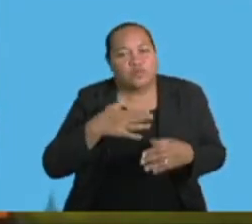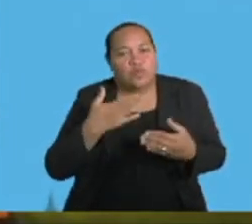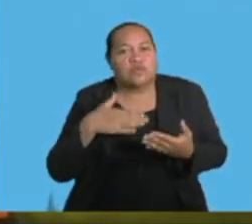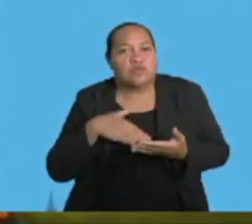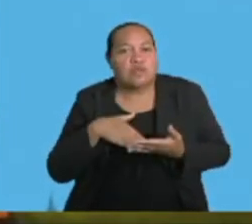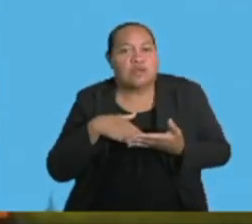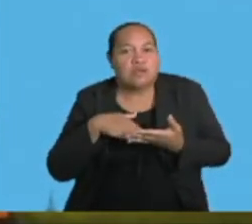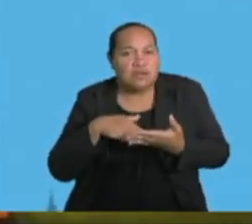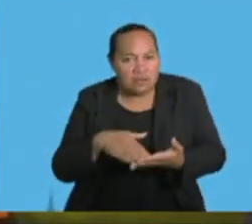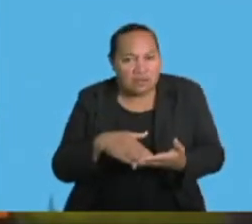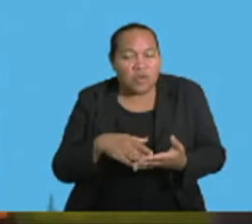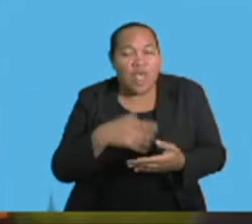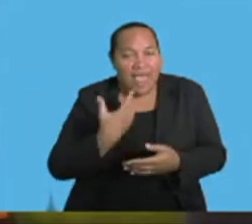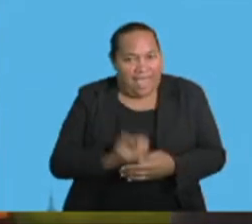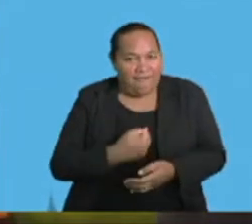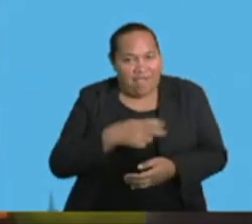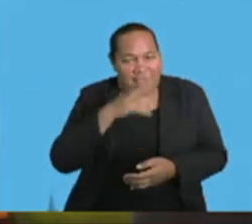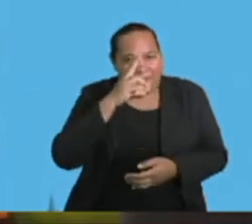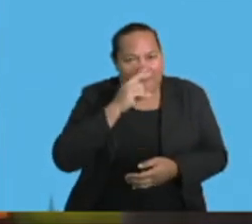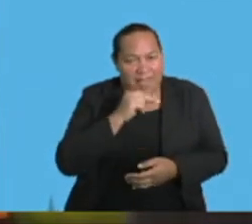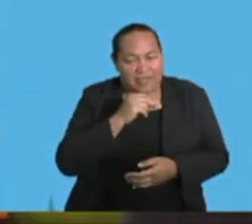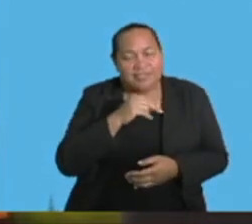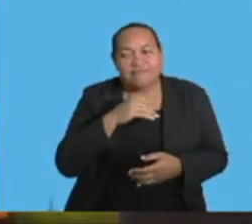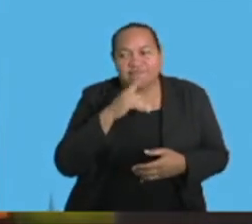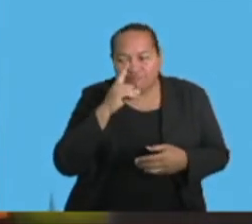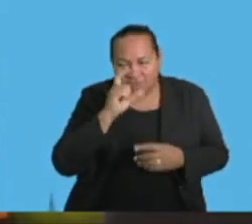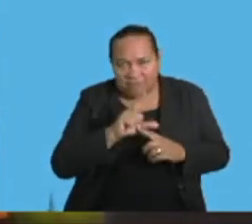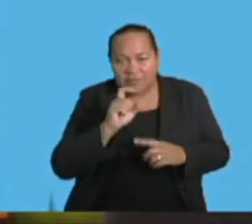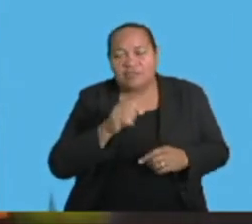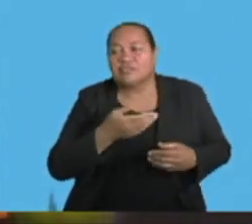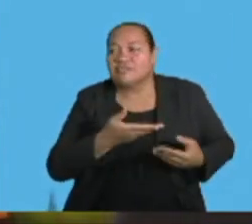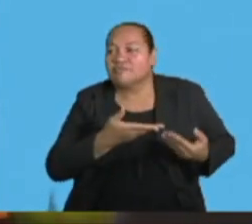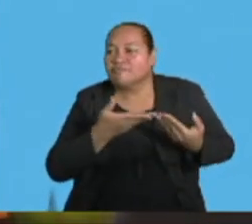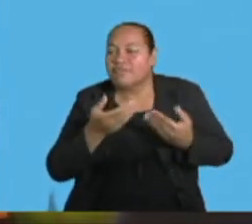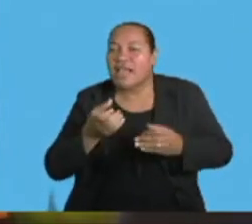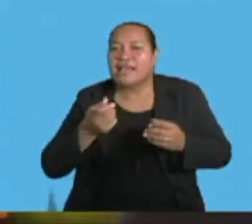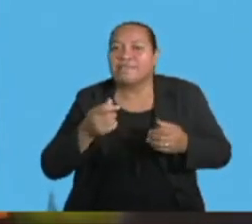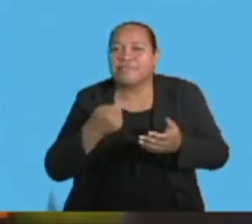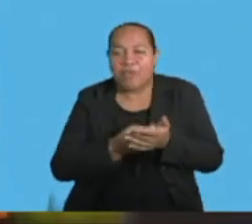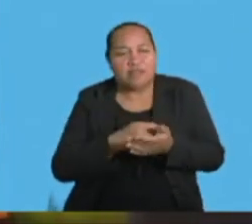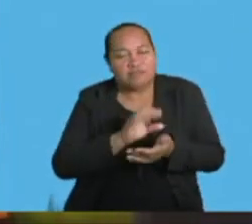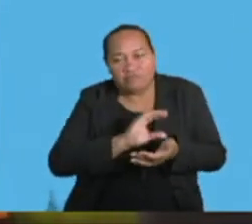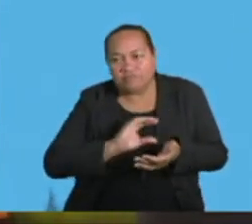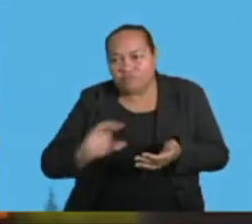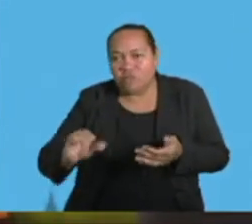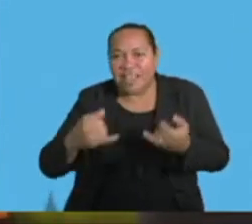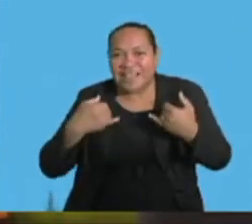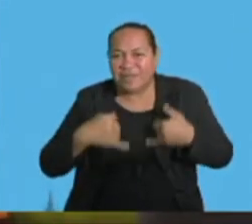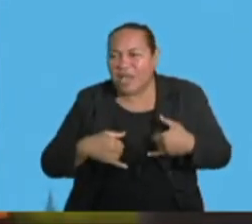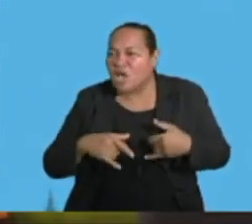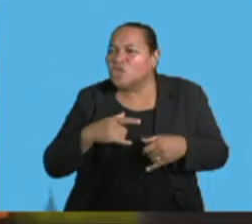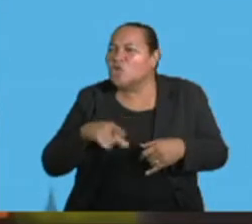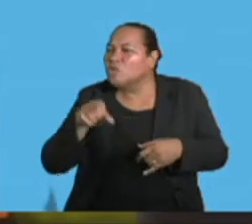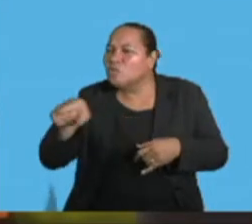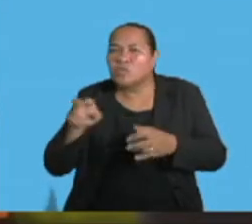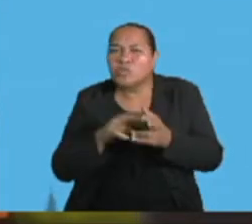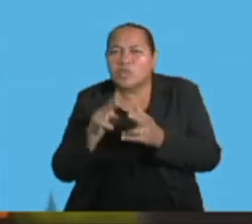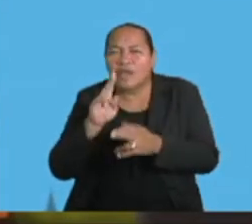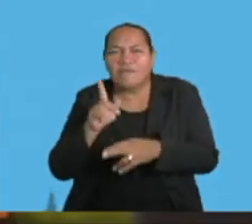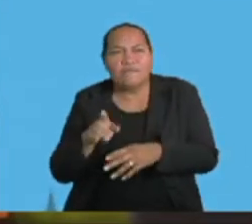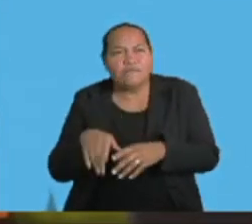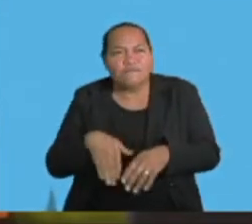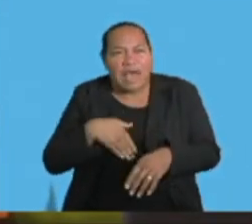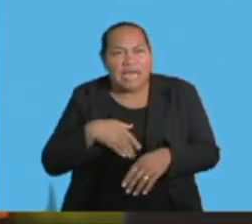administrative willingness and capacity to actually invest in the rural areas, so our rural people actually don't feel marginalized. They do not have these